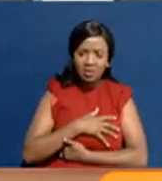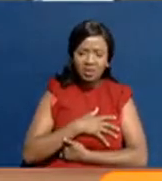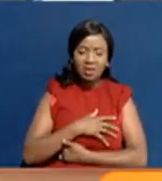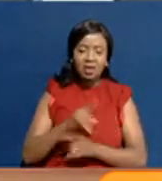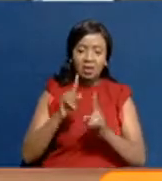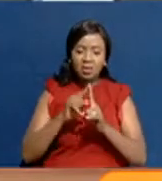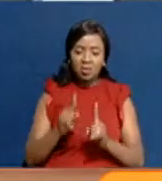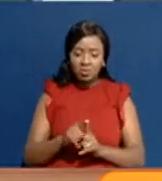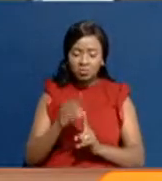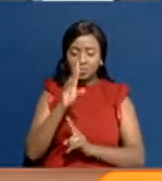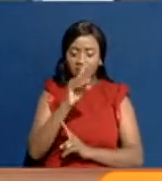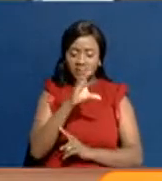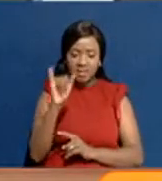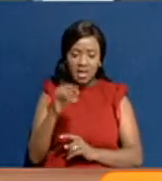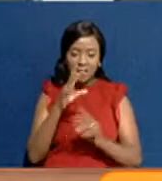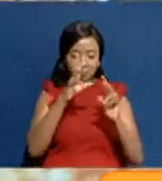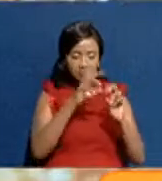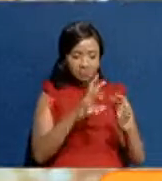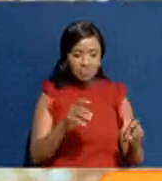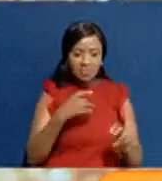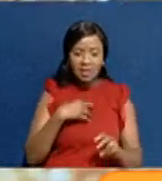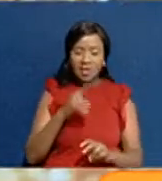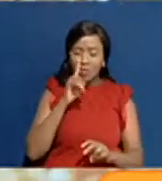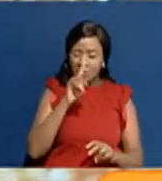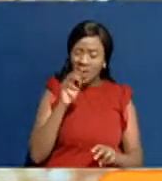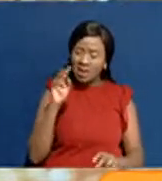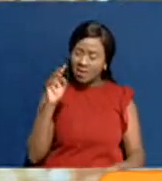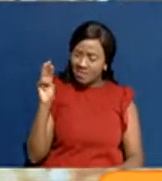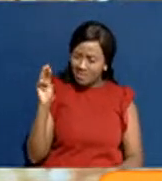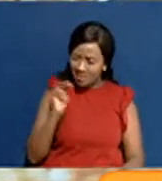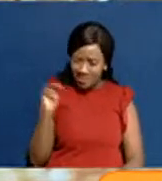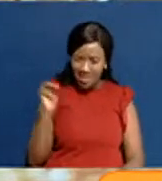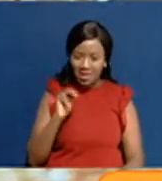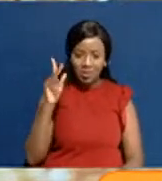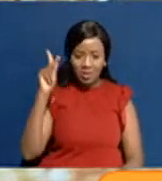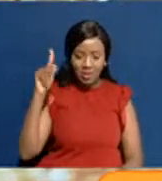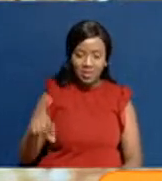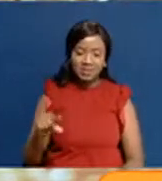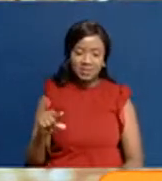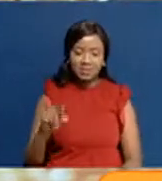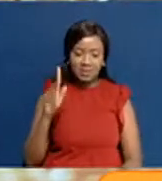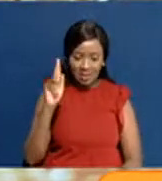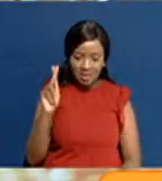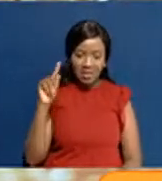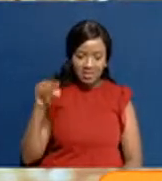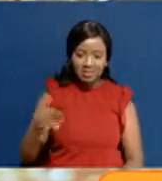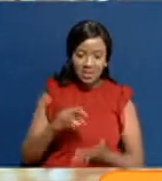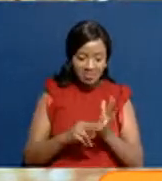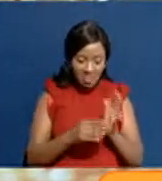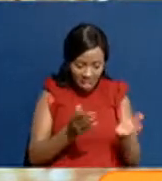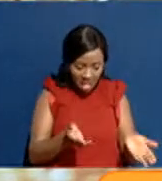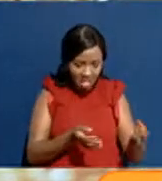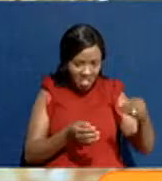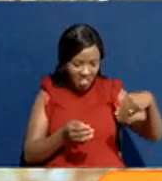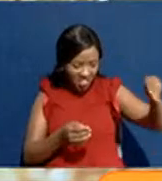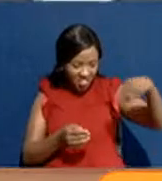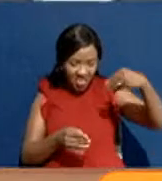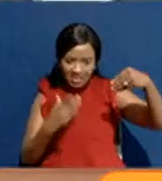before this happened? It's 1 million kilos of sugar. A million? Not, you know, it's not... Yes. It's not a packet.